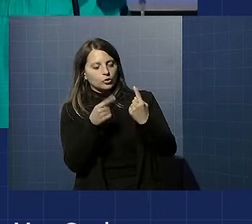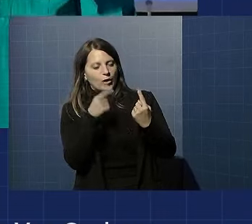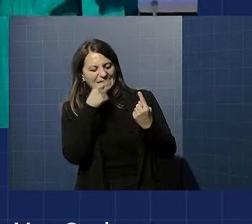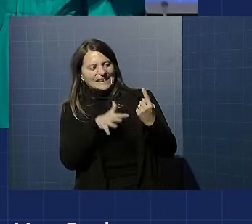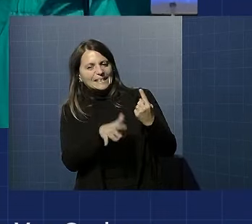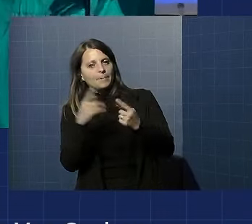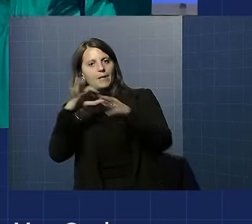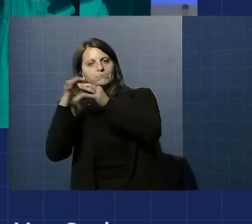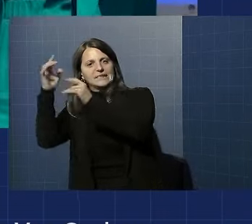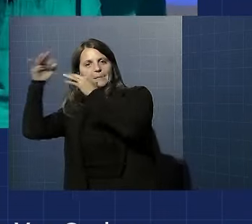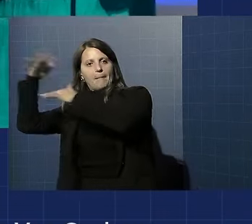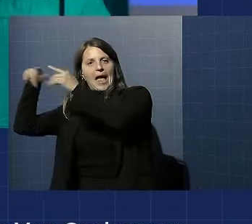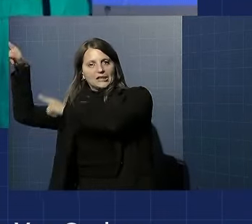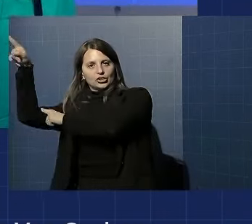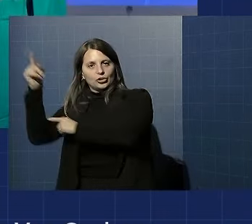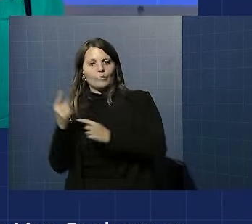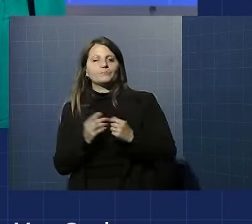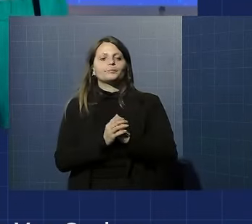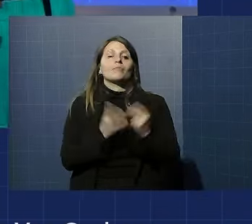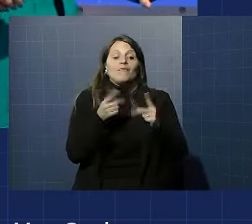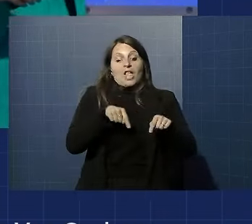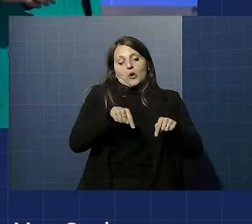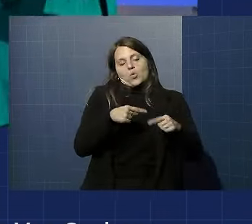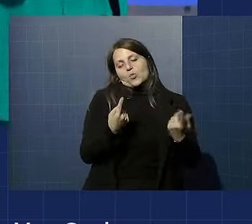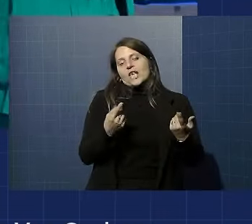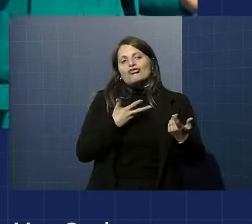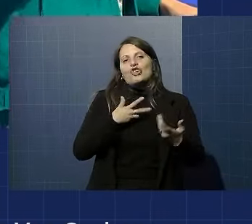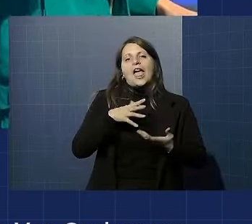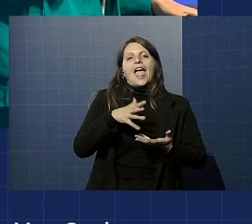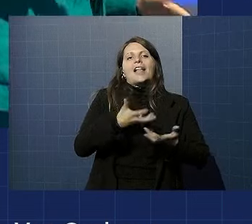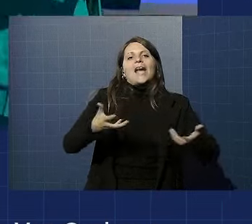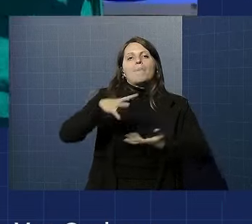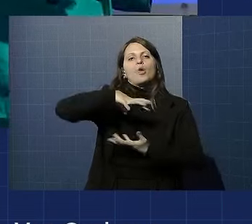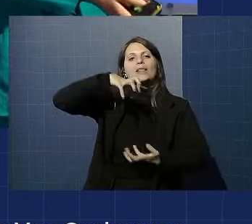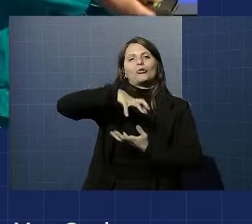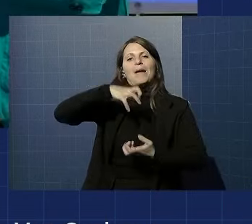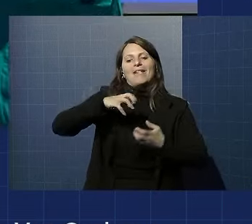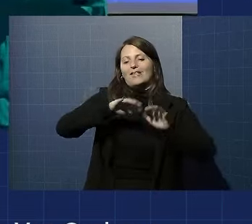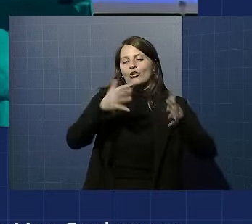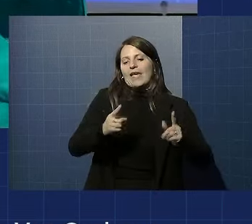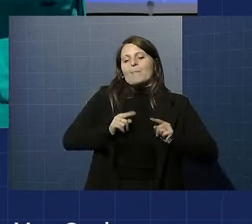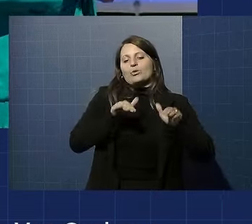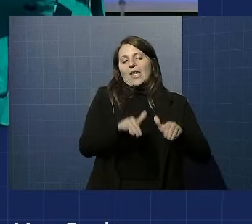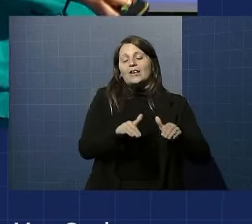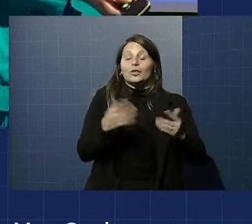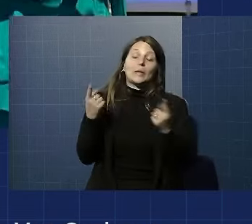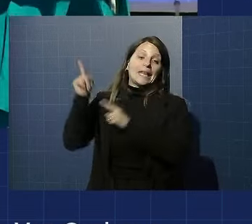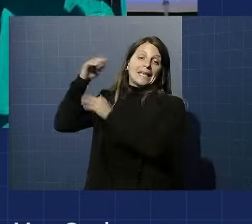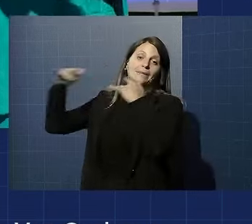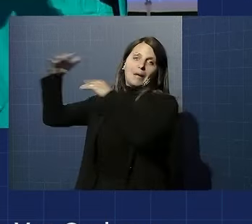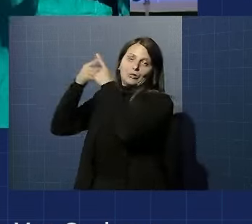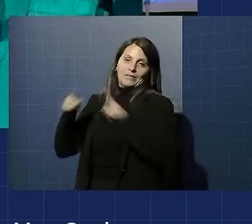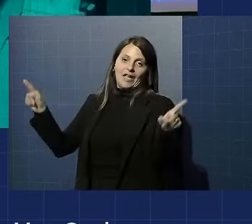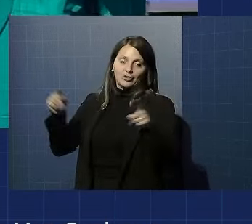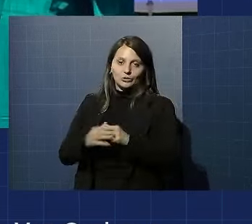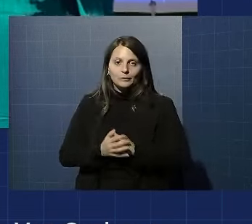One last point I just want to make, this is really more future, it's a little bit sci-fi, but we are also looking